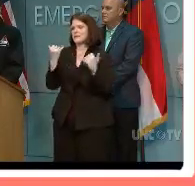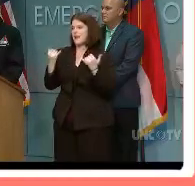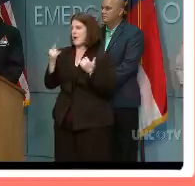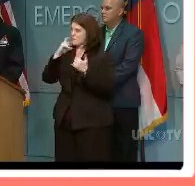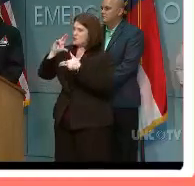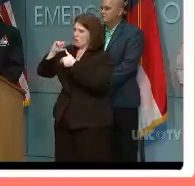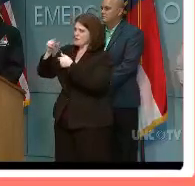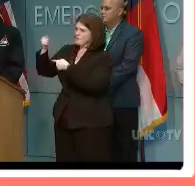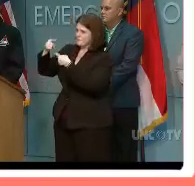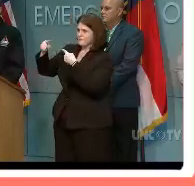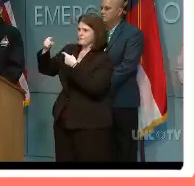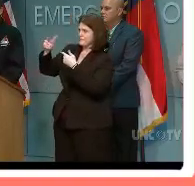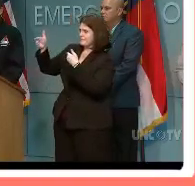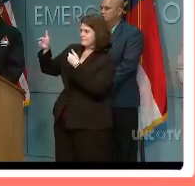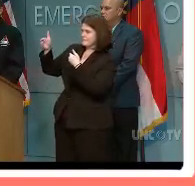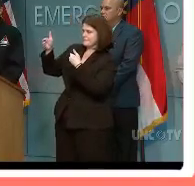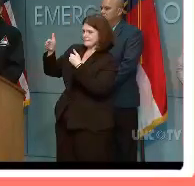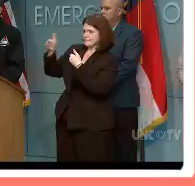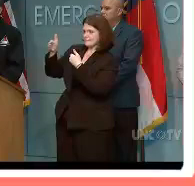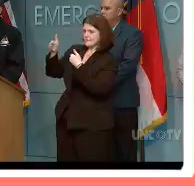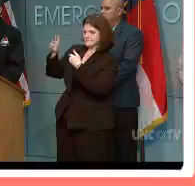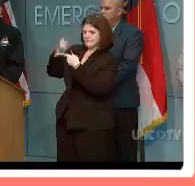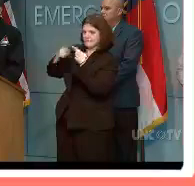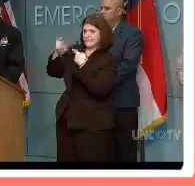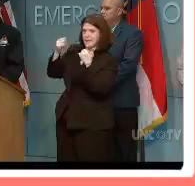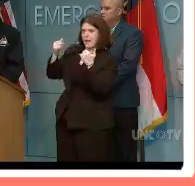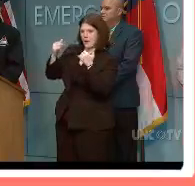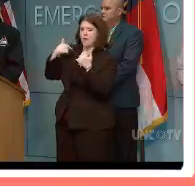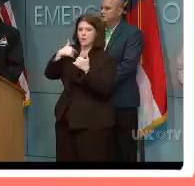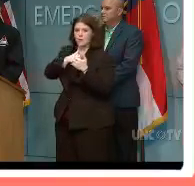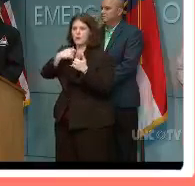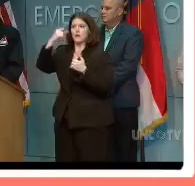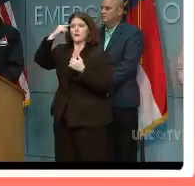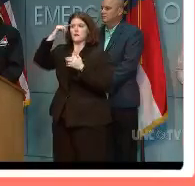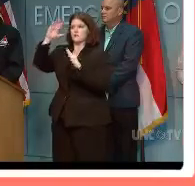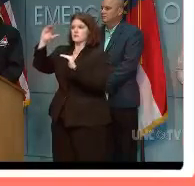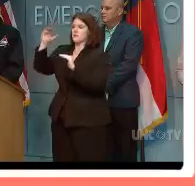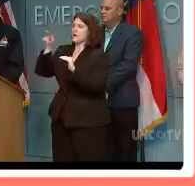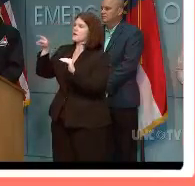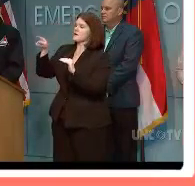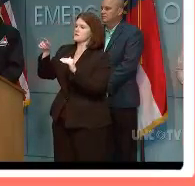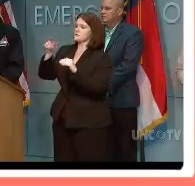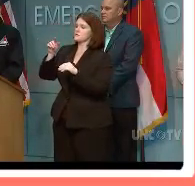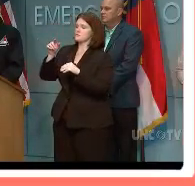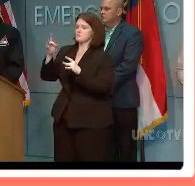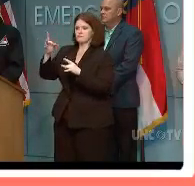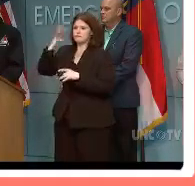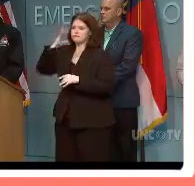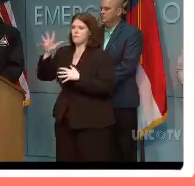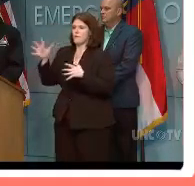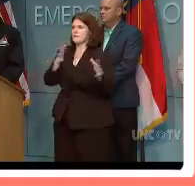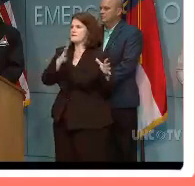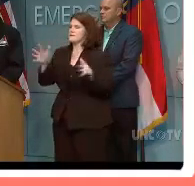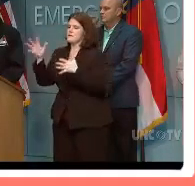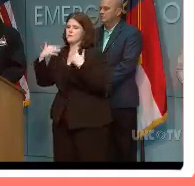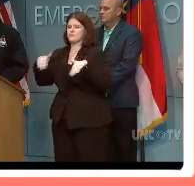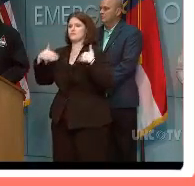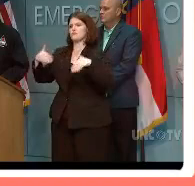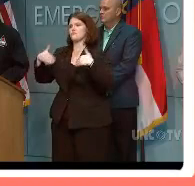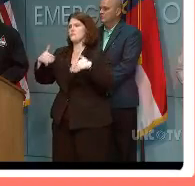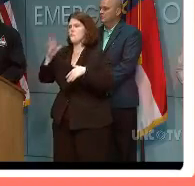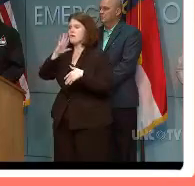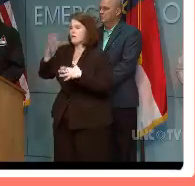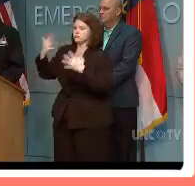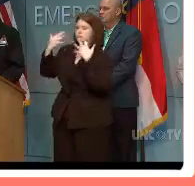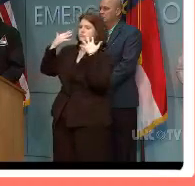storm is getting nearer and nearer. We will be experiencing tropical force winds at some point.